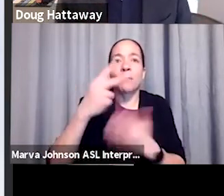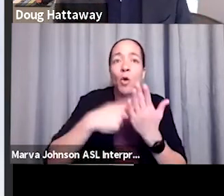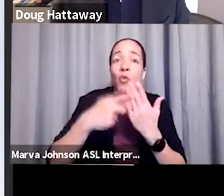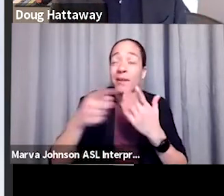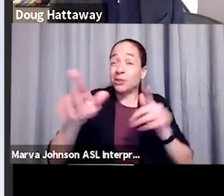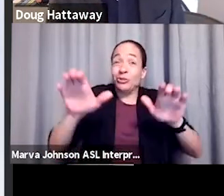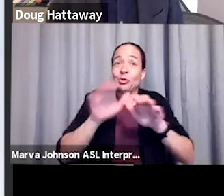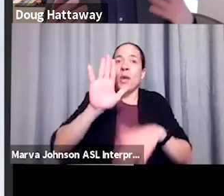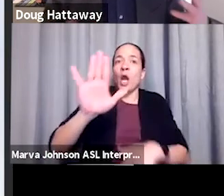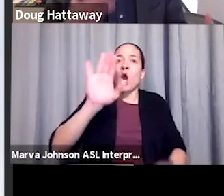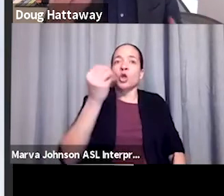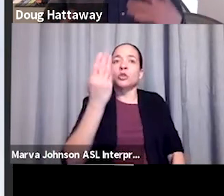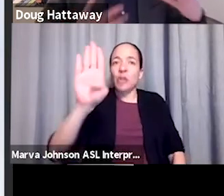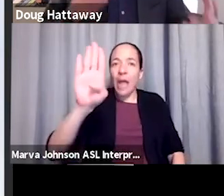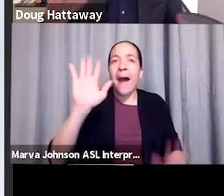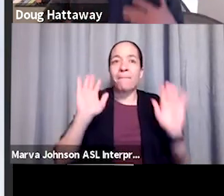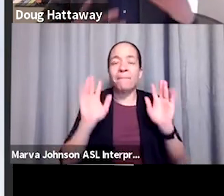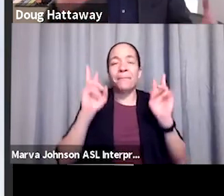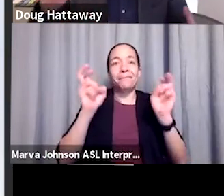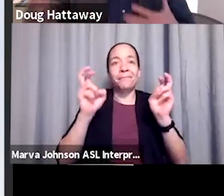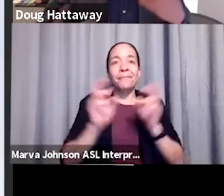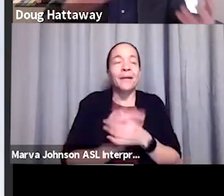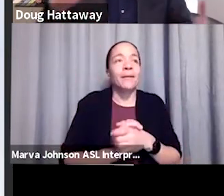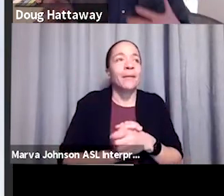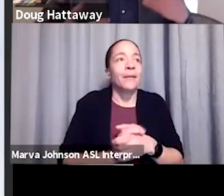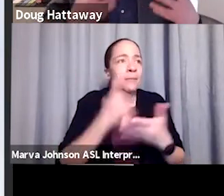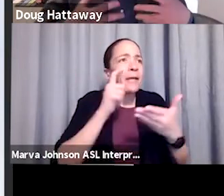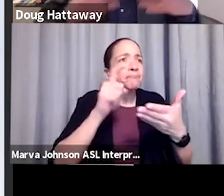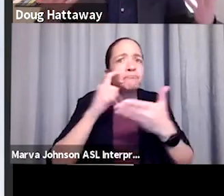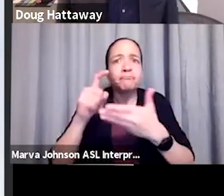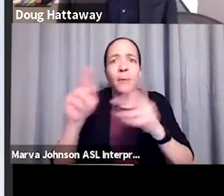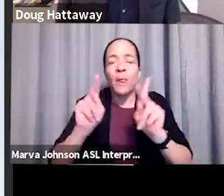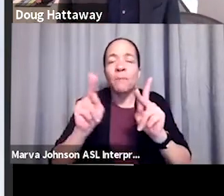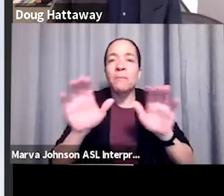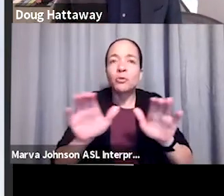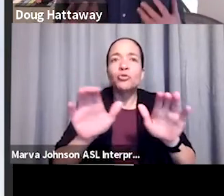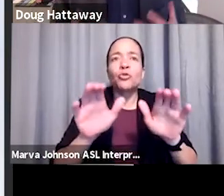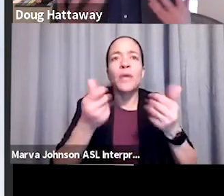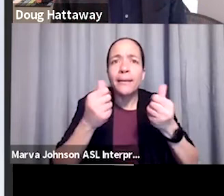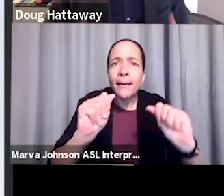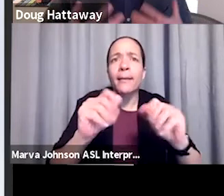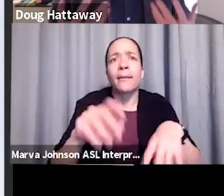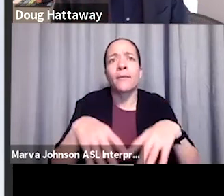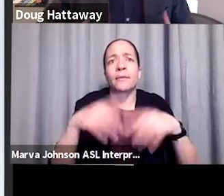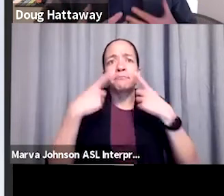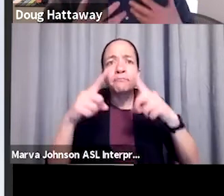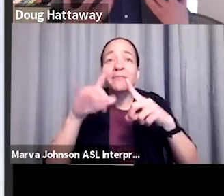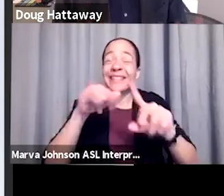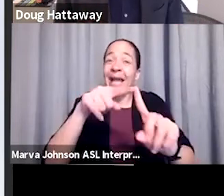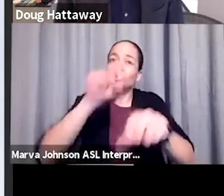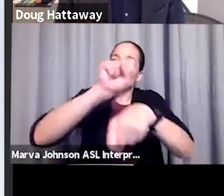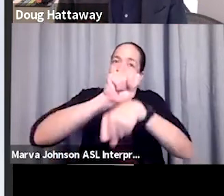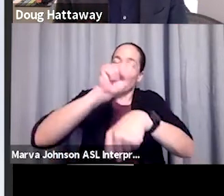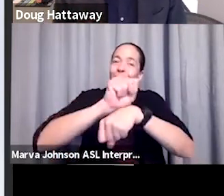for example. They saw people making effort and doing things, all kinds of things, as work, as effort, as